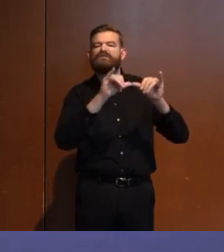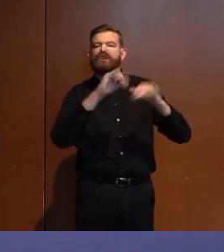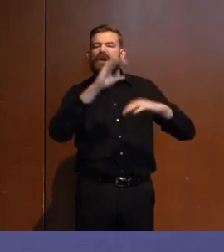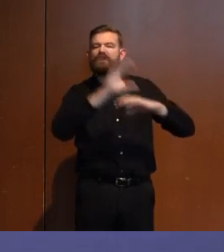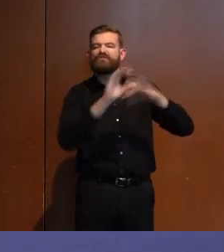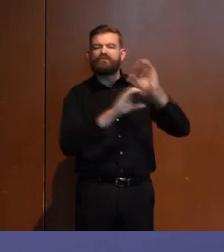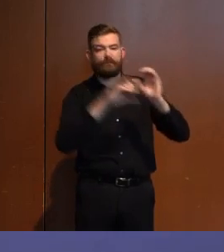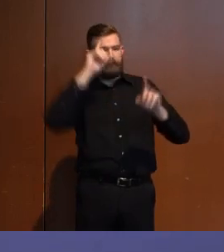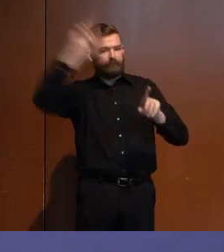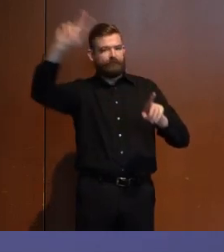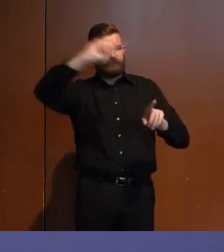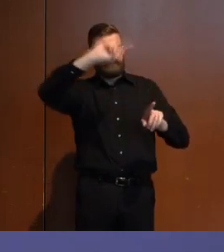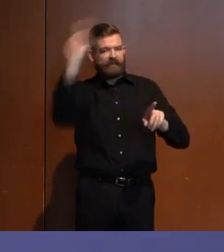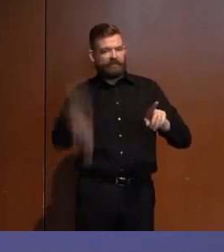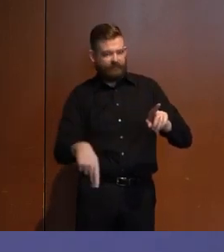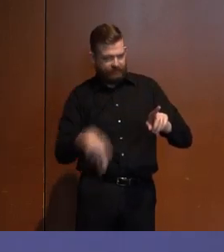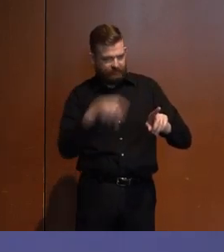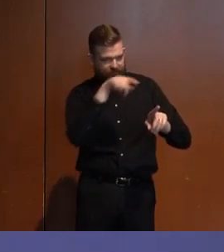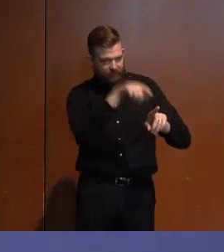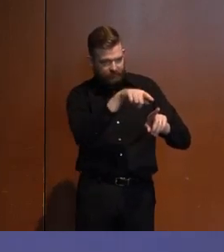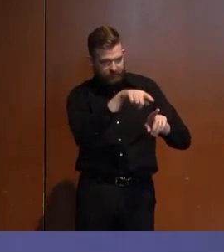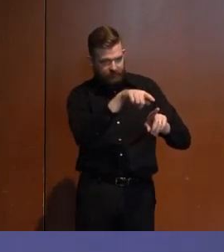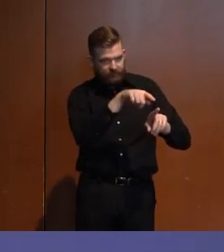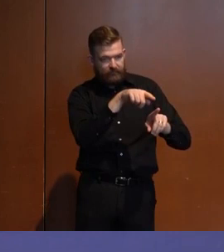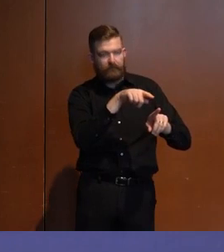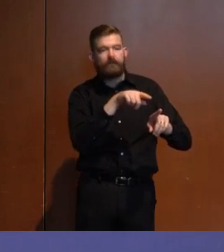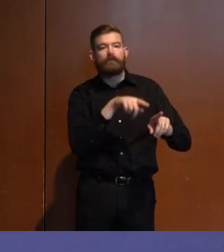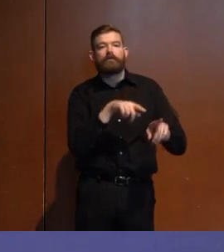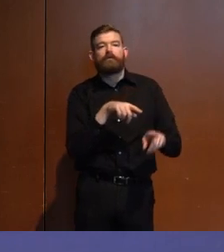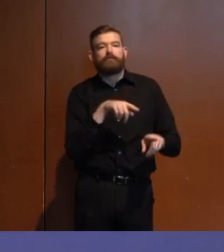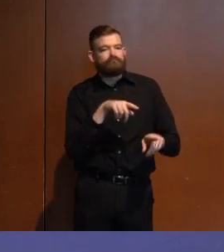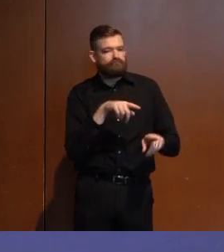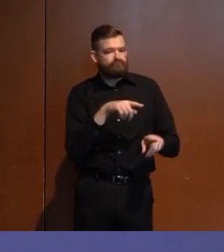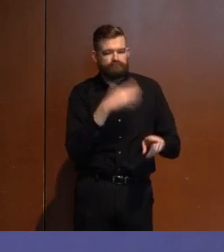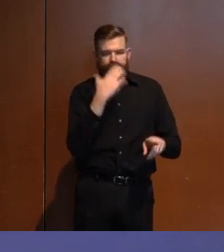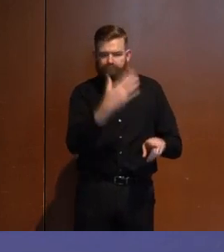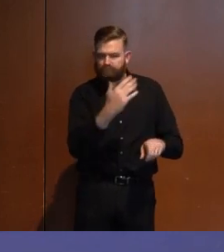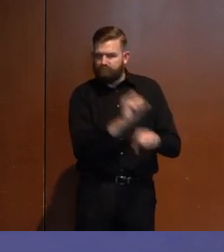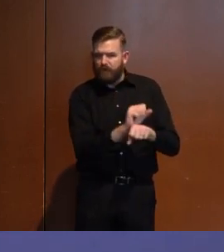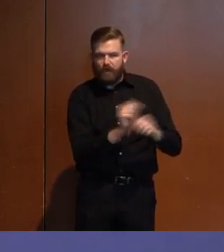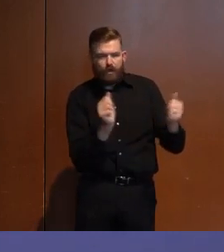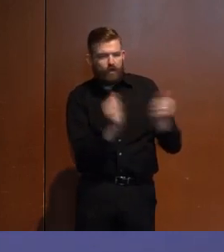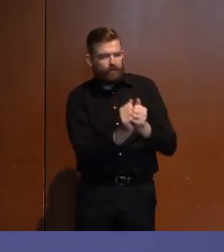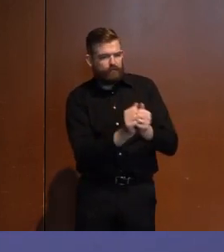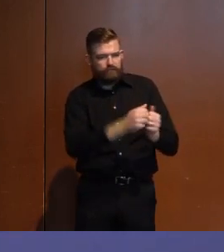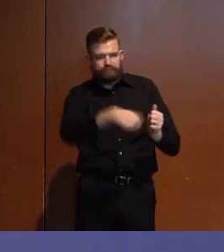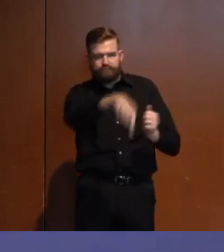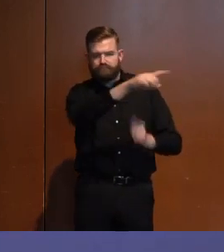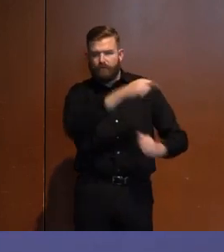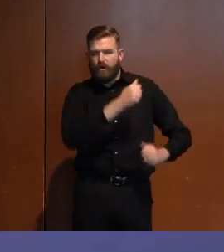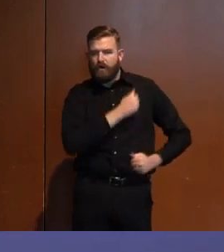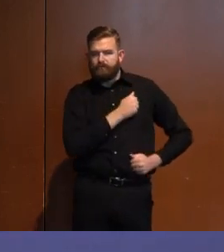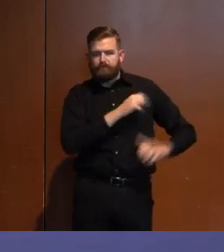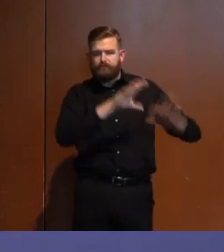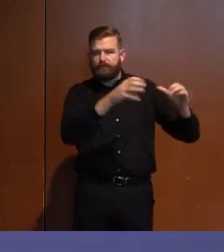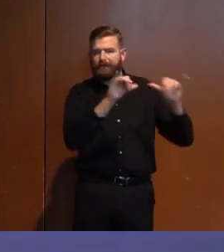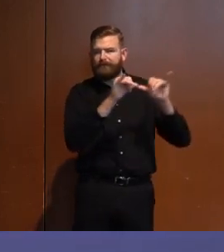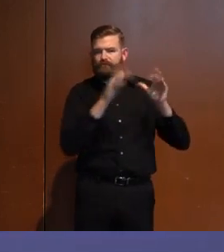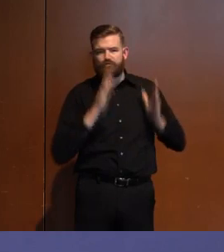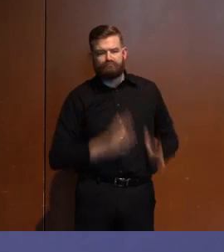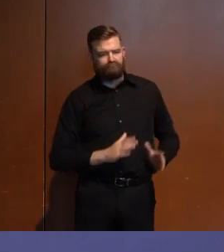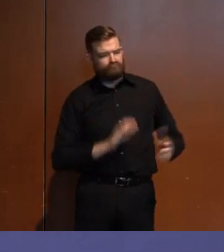about the relationship that we have developed with the Army Corps of Engineers, and Pat Callahan will give you a little bit more of a history. We didn't just develop this last